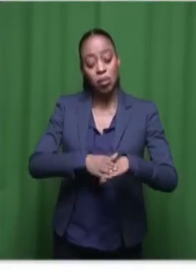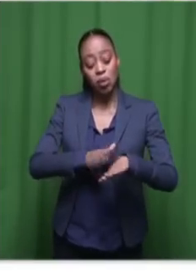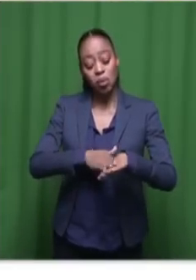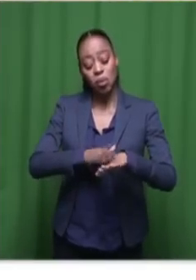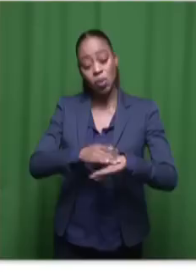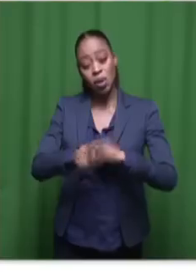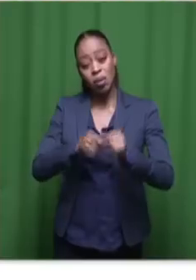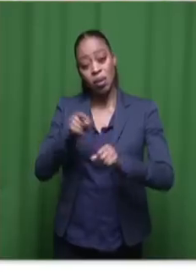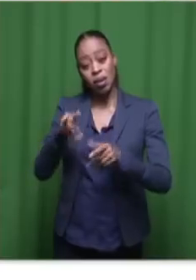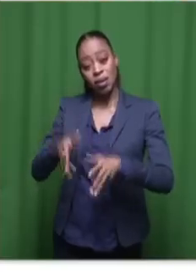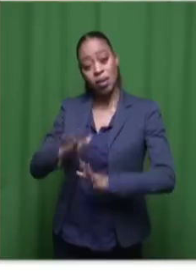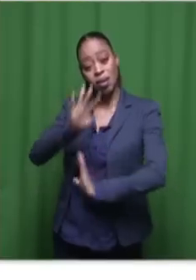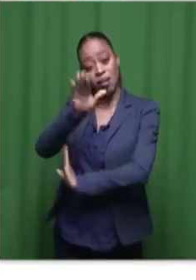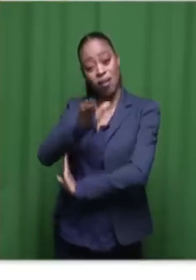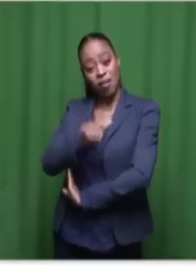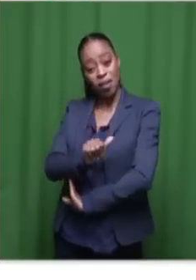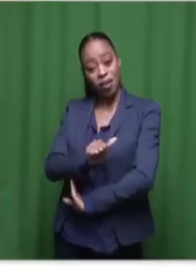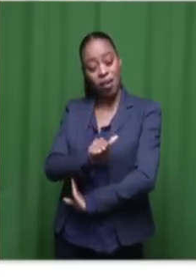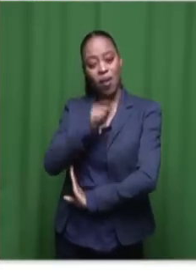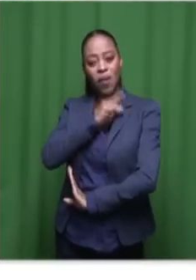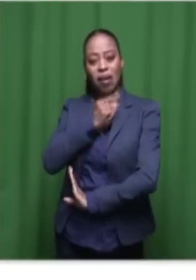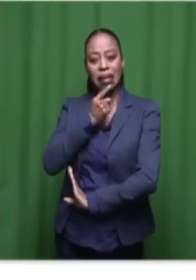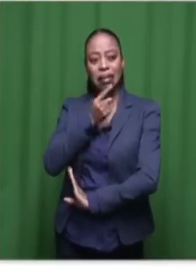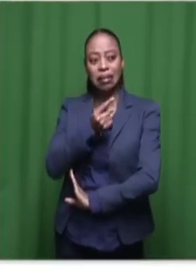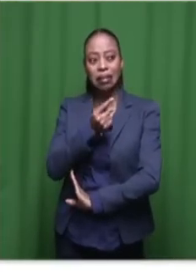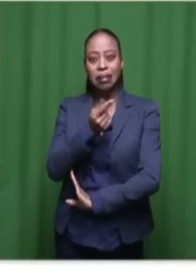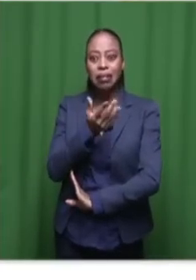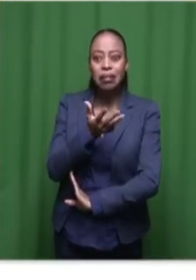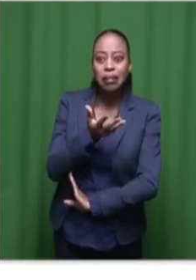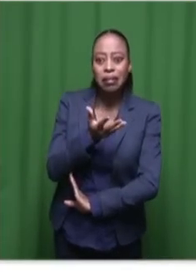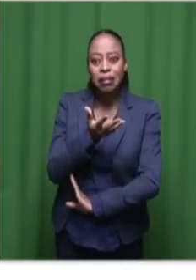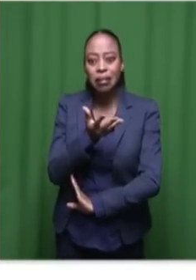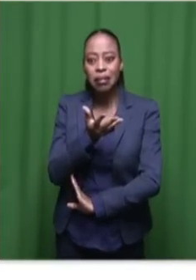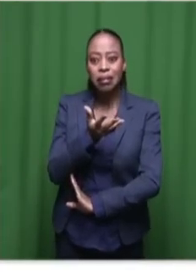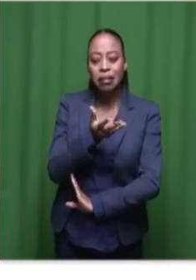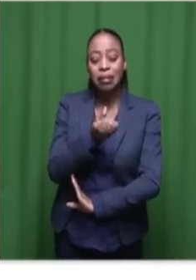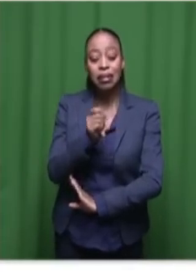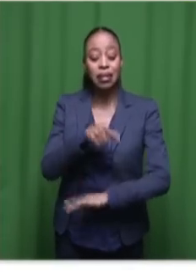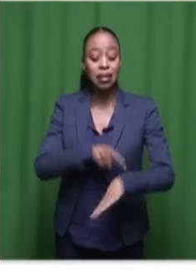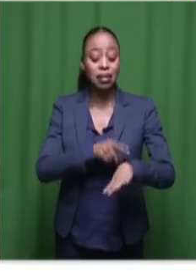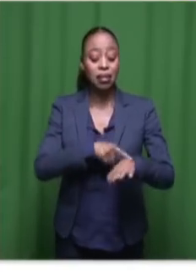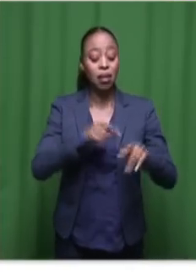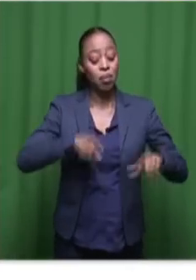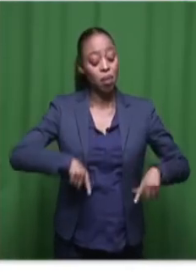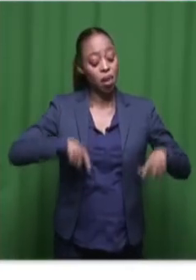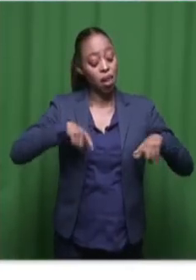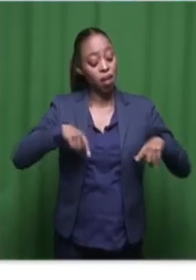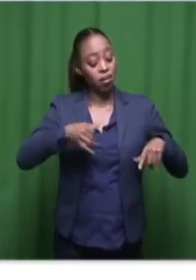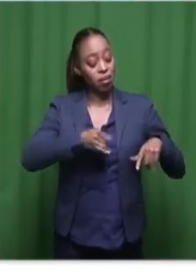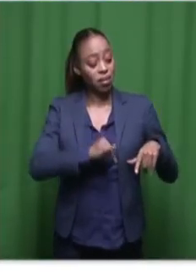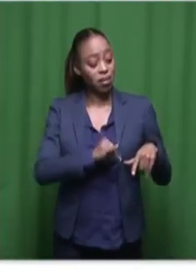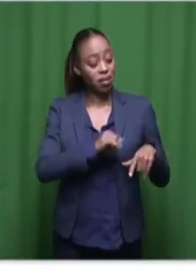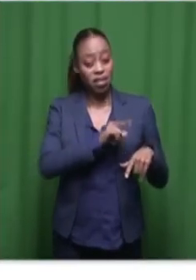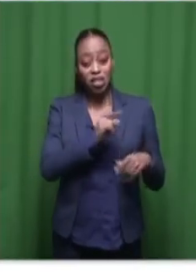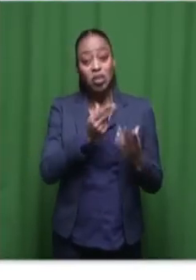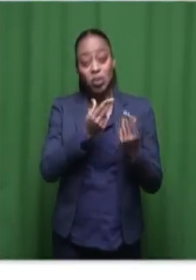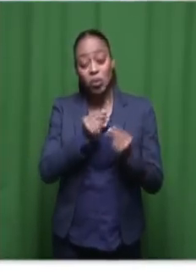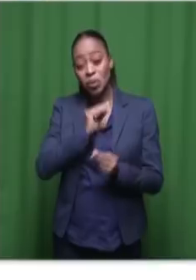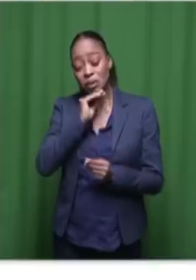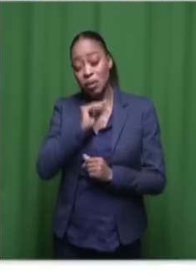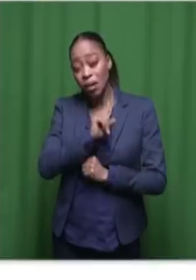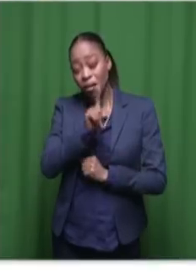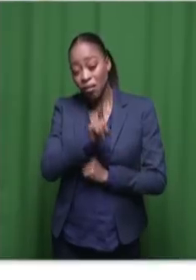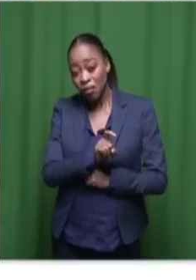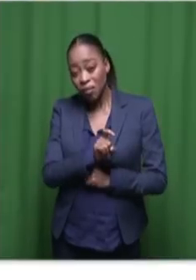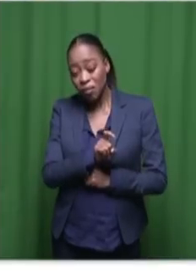the African continent, in terms of whether when she was alive, did she do enough in